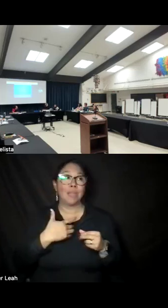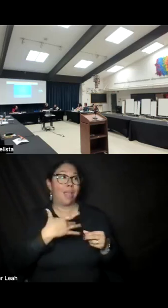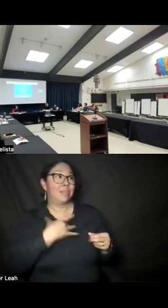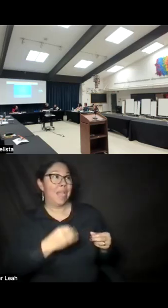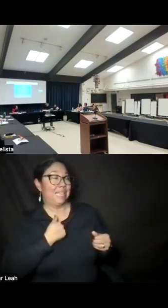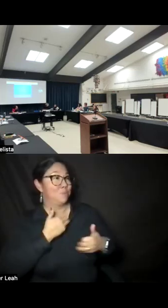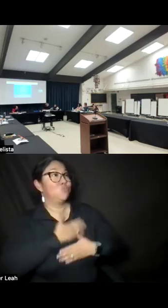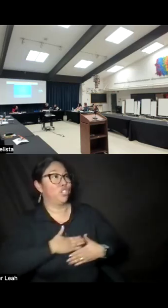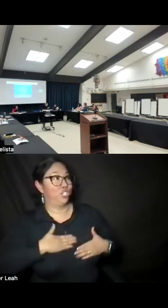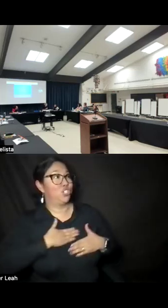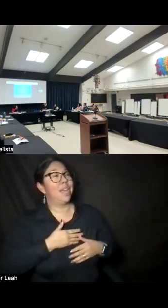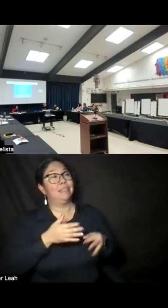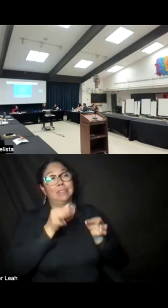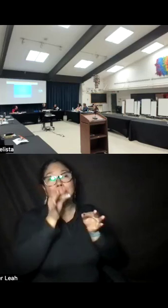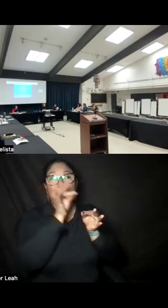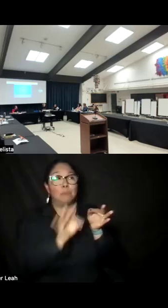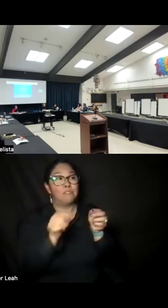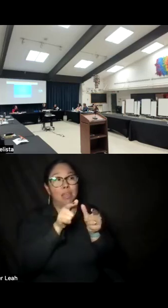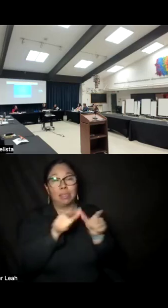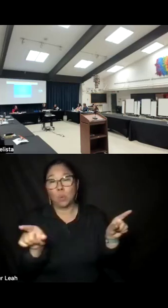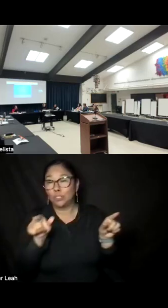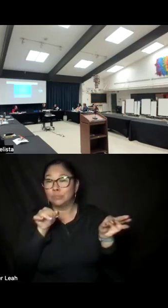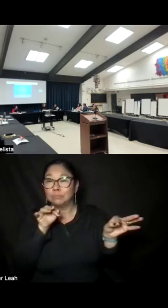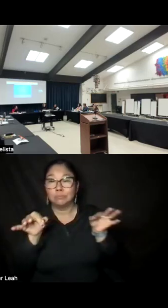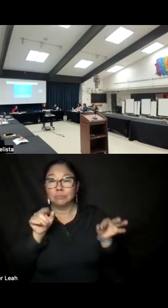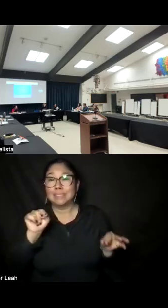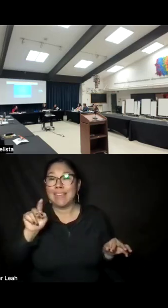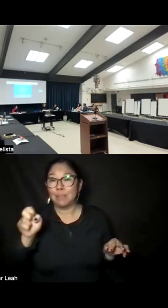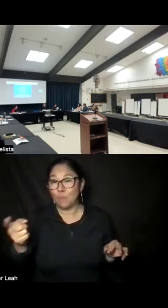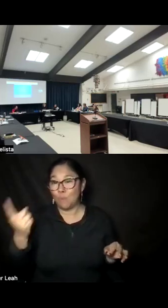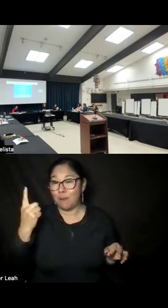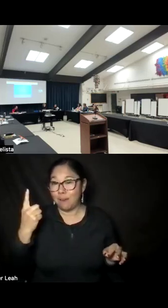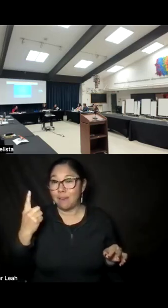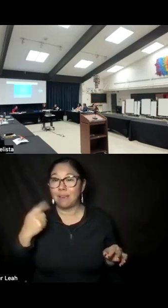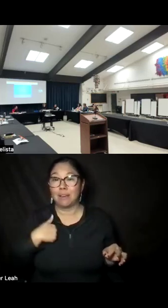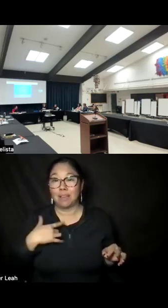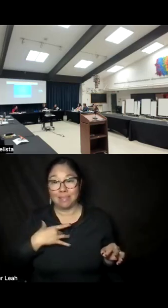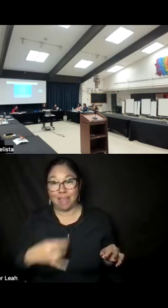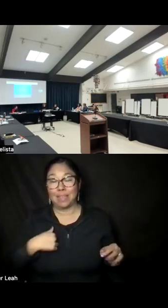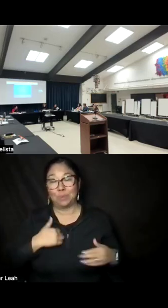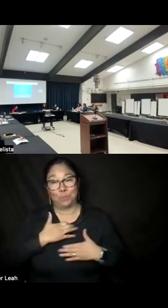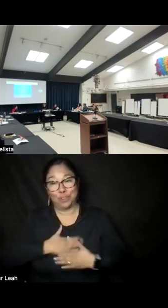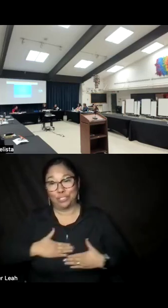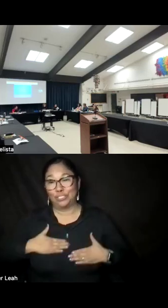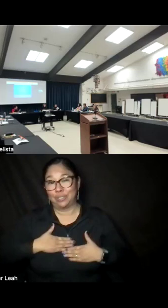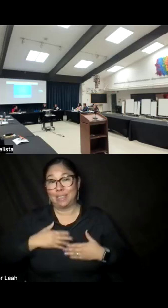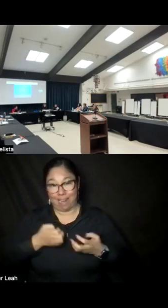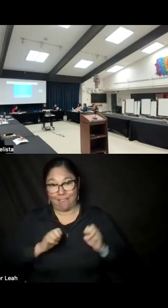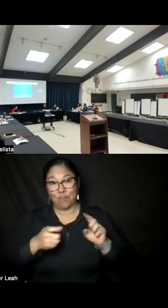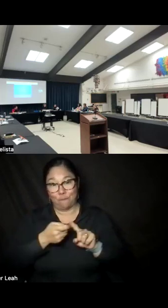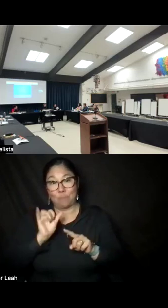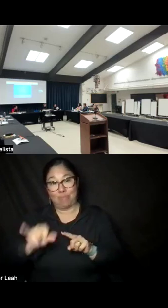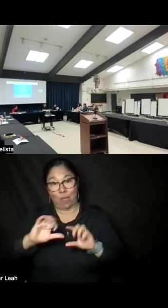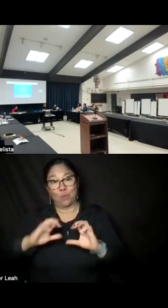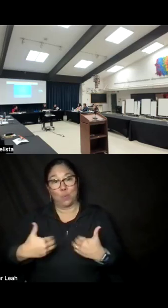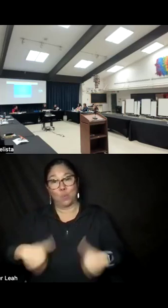appreciate the simplified language describing Title I. So I appreciate that effort from the group. And as